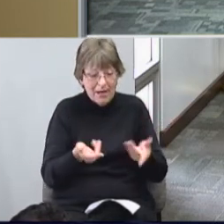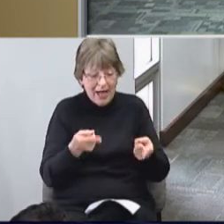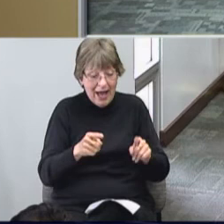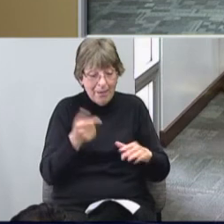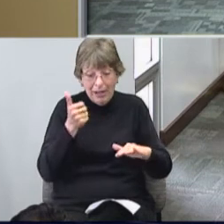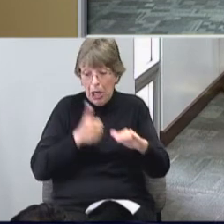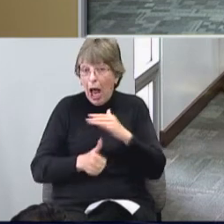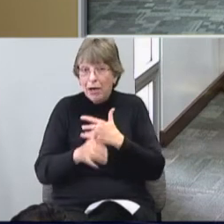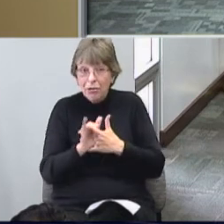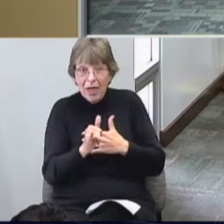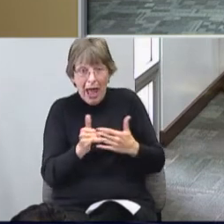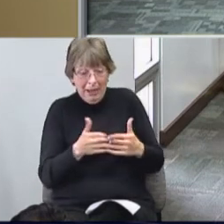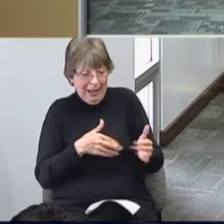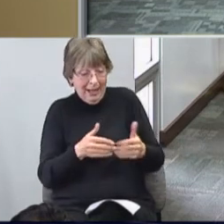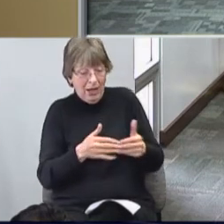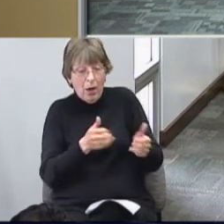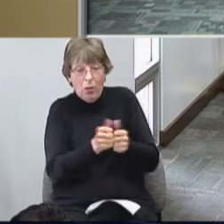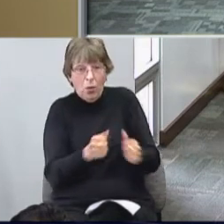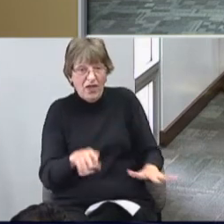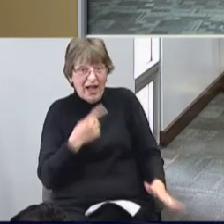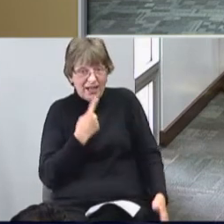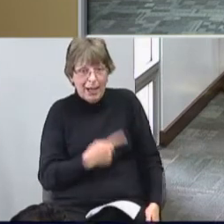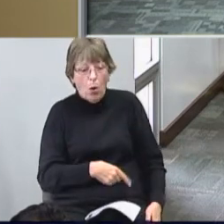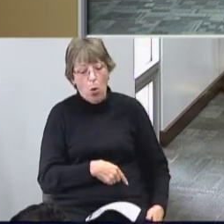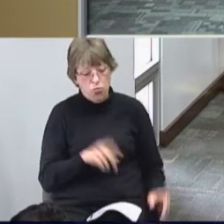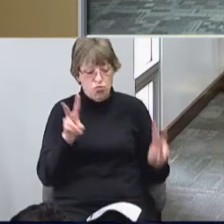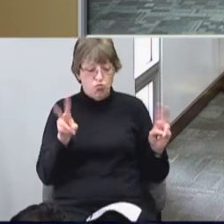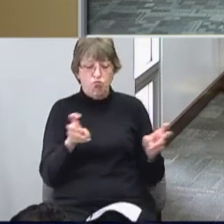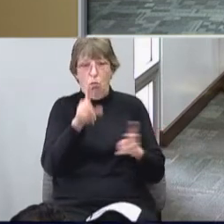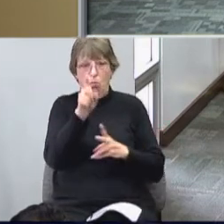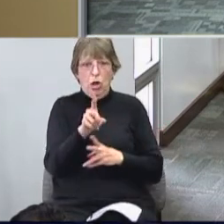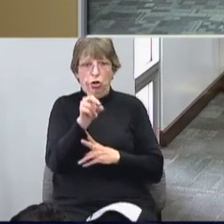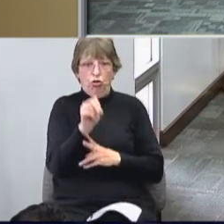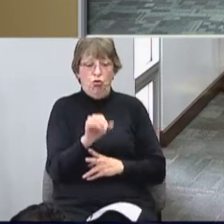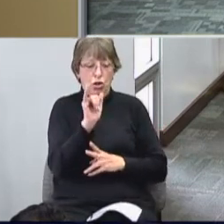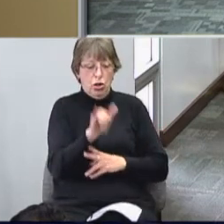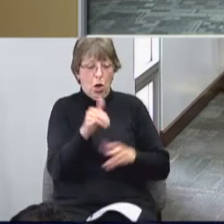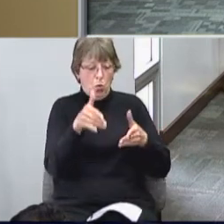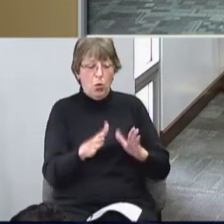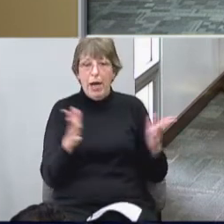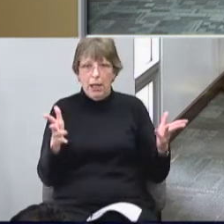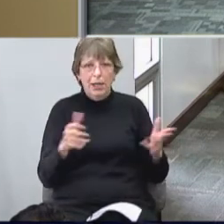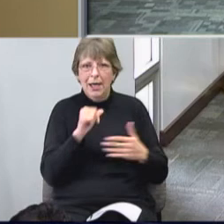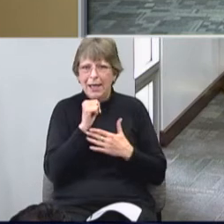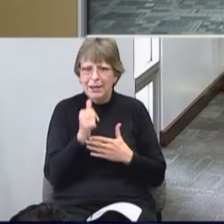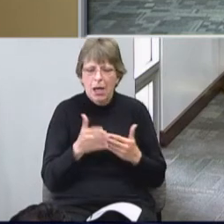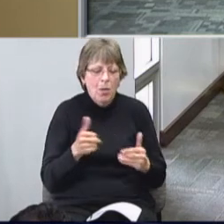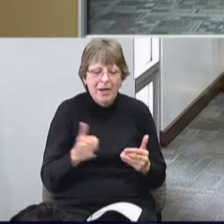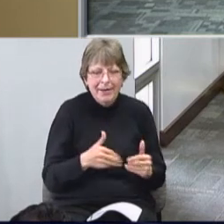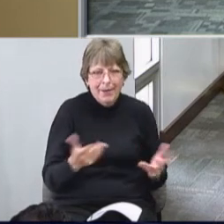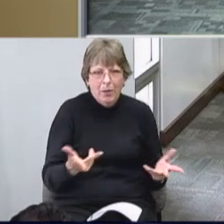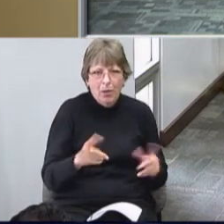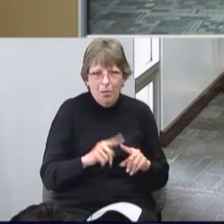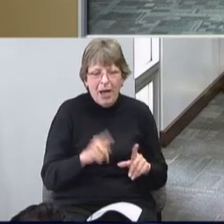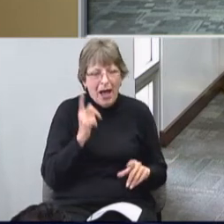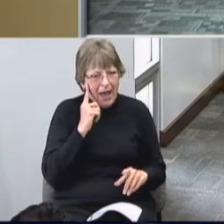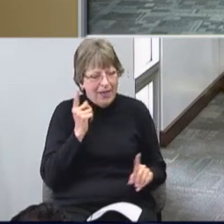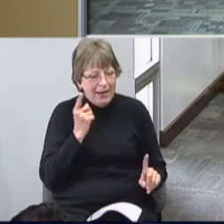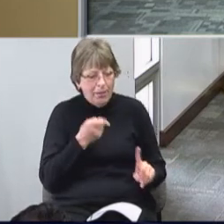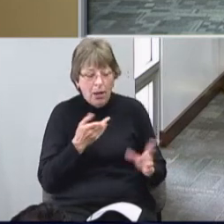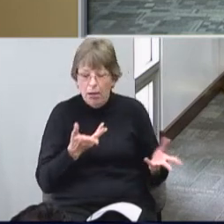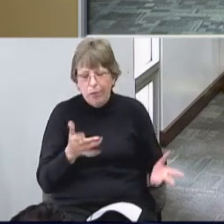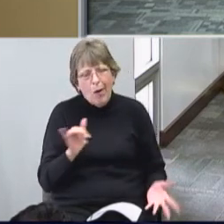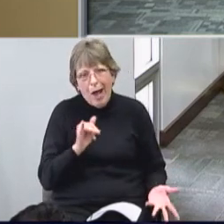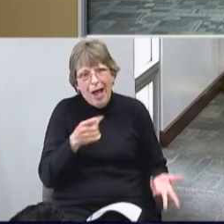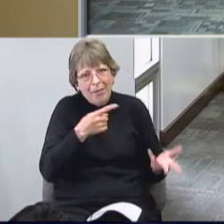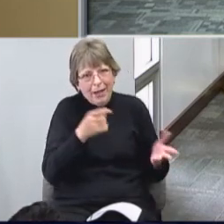that anyway, without saying you have to do it this way. It's not simply going to be, and I think the point that, because that's kind of my narrow, I'm like you, a